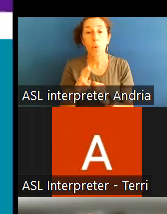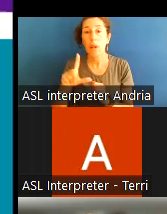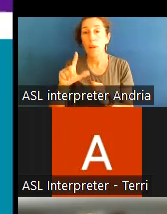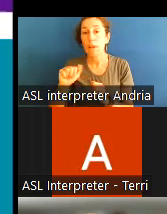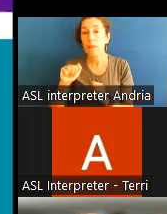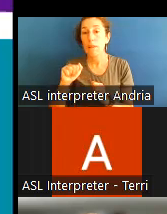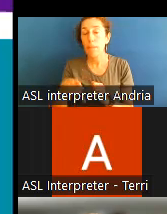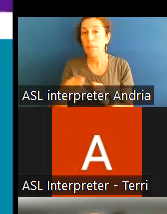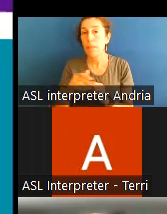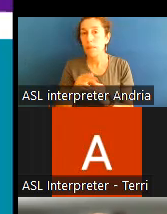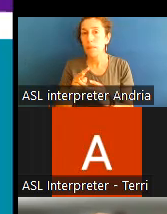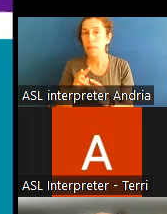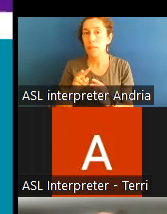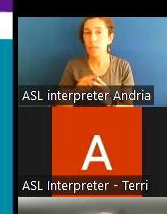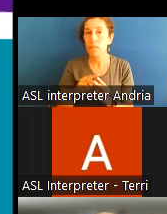victim services, right?